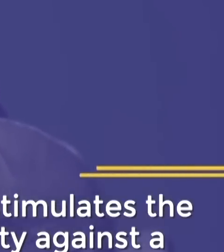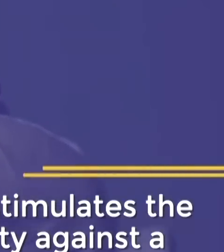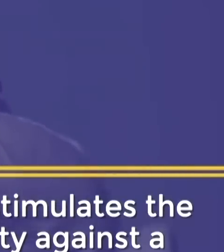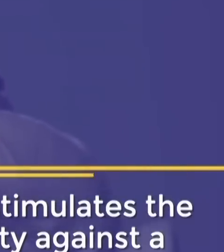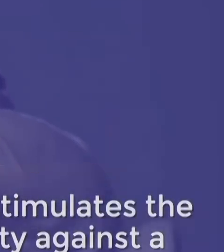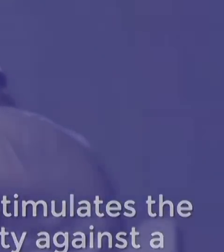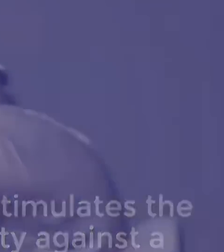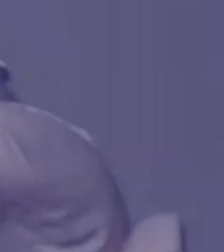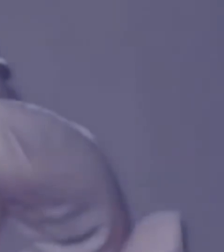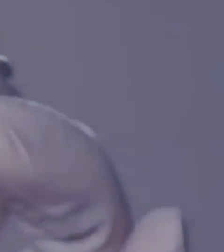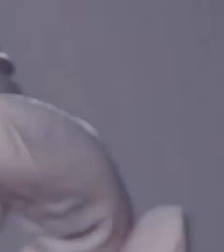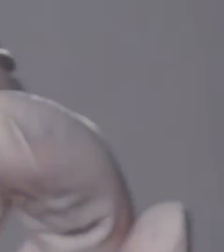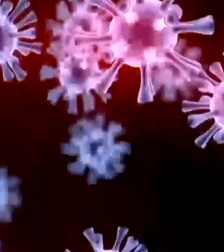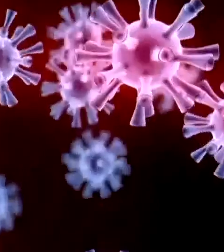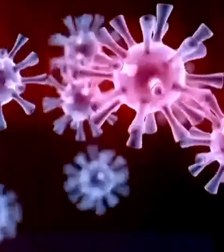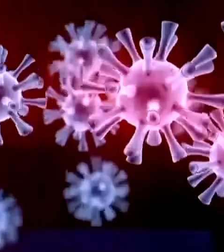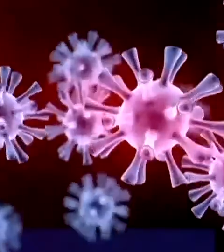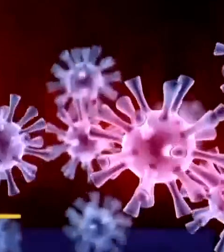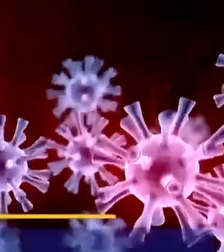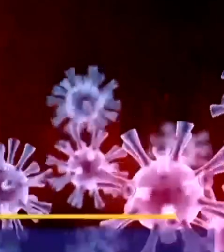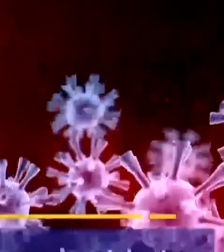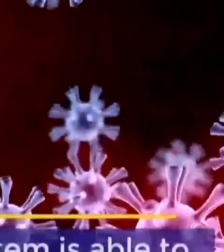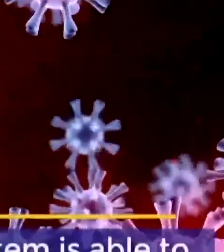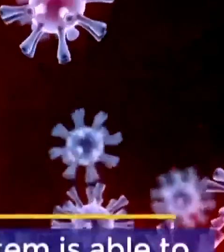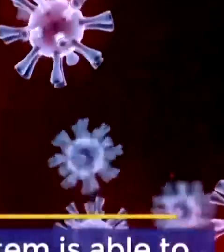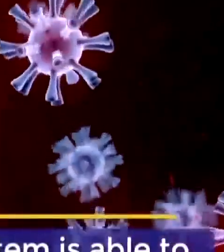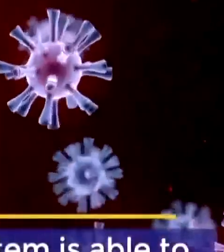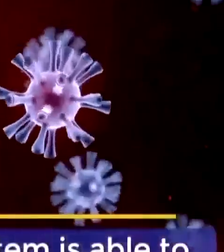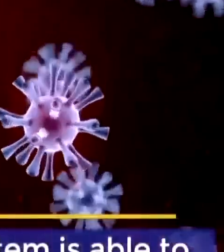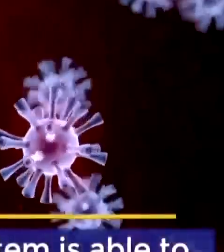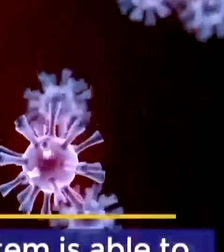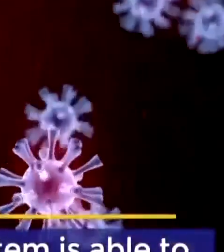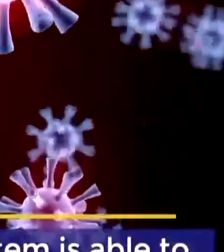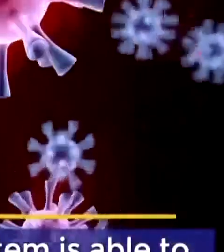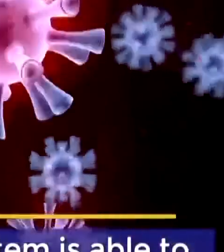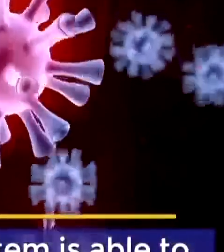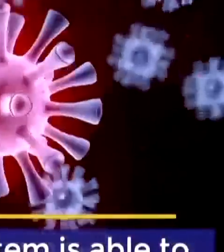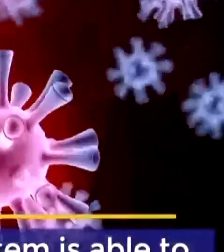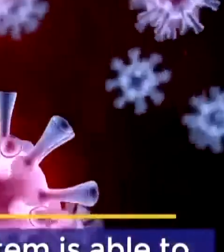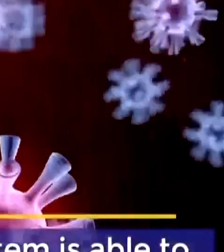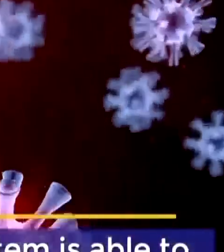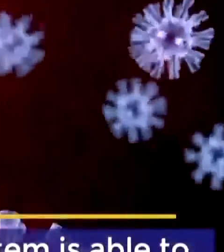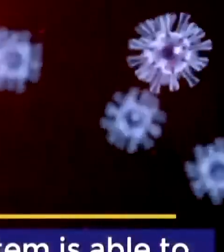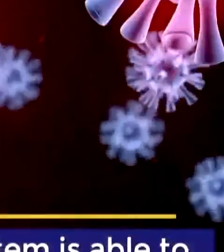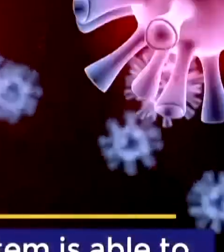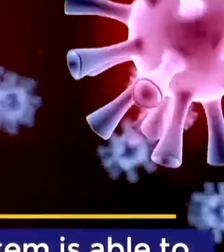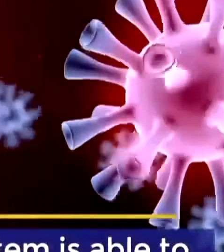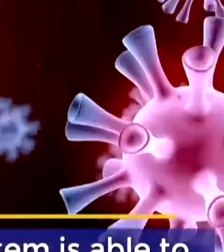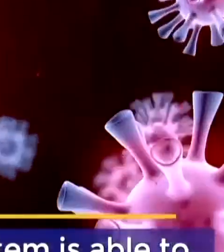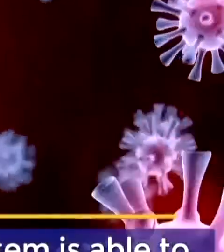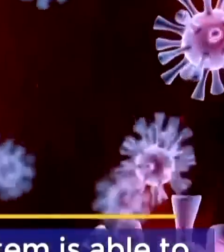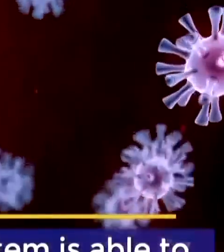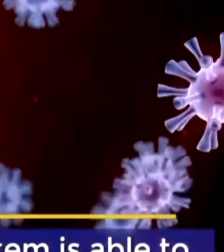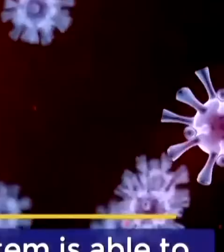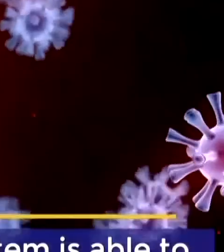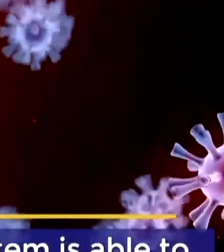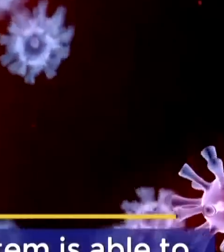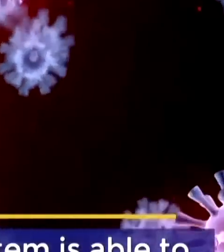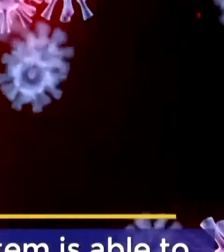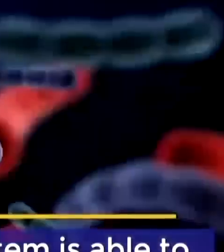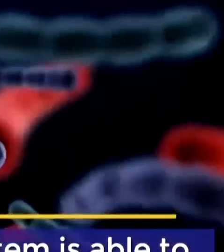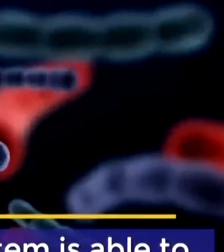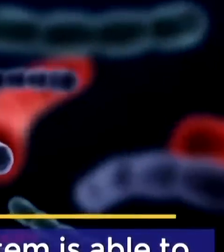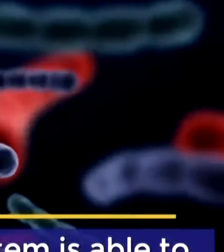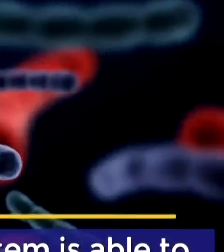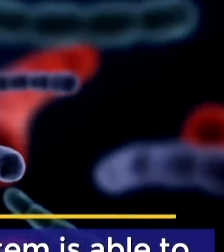person from the disease. When vaccinated, your immune system is able to recognize the invading germ, such as